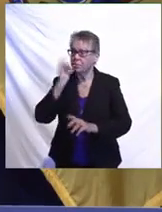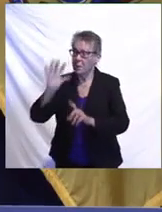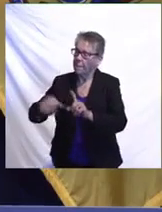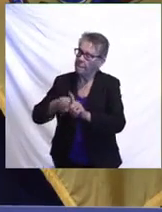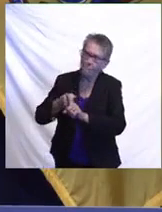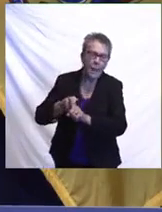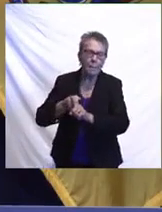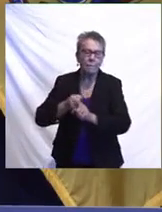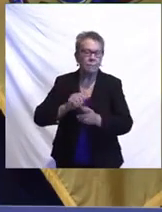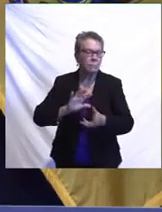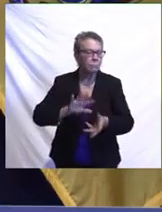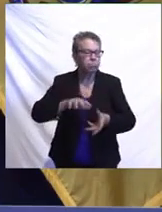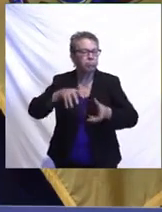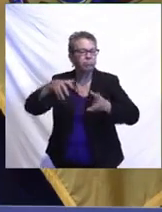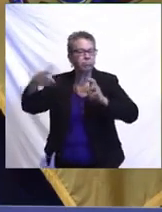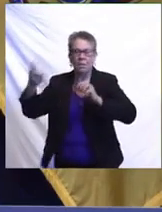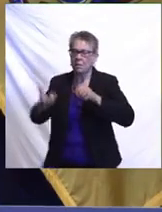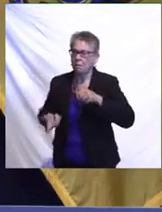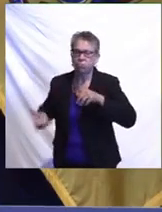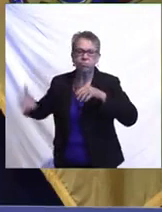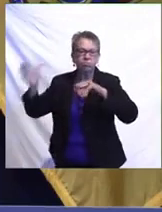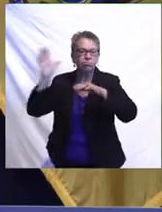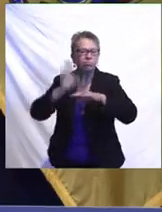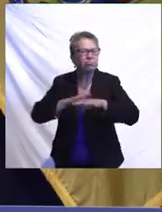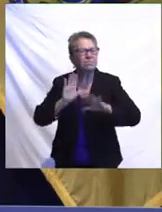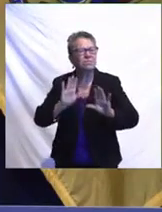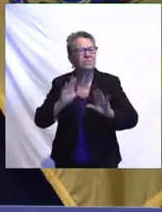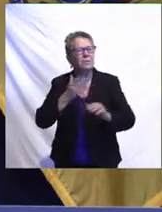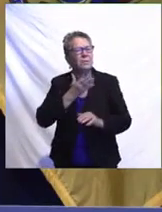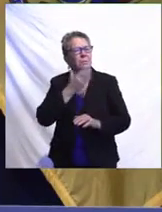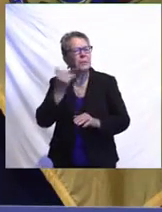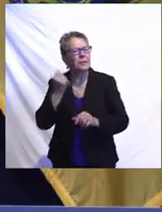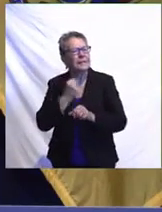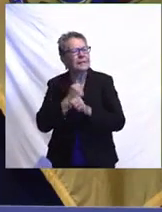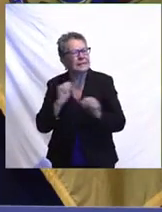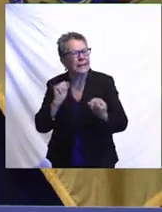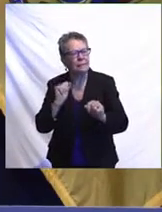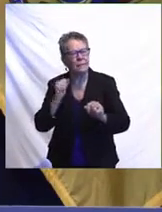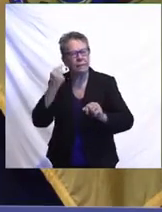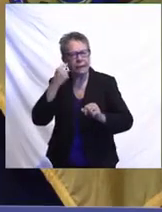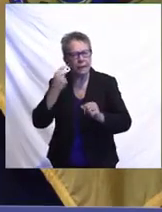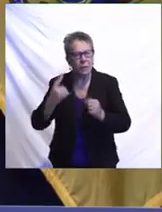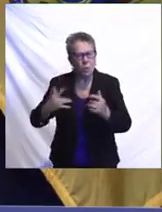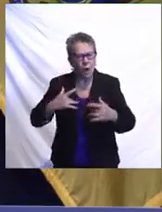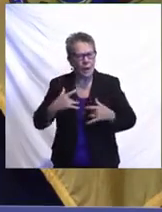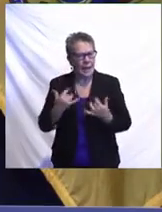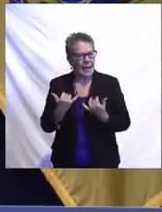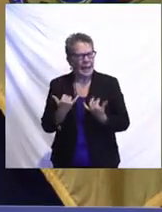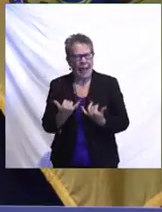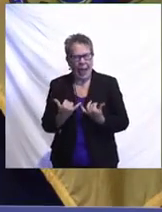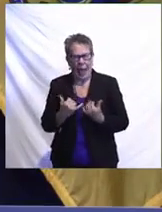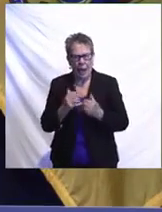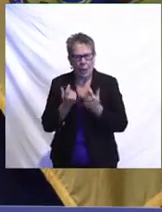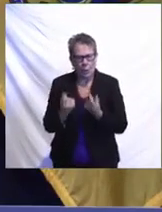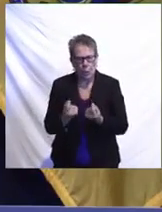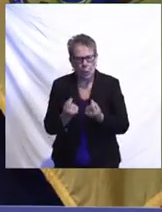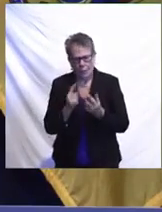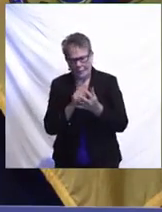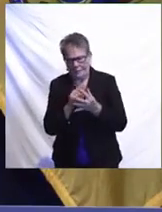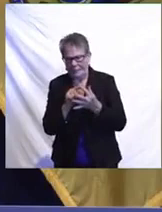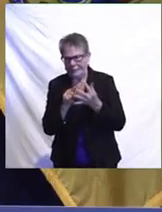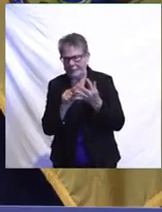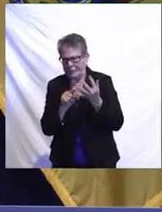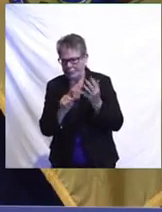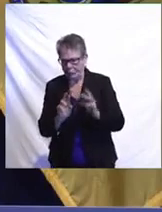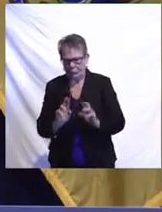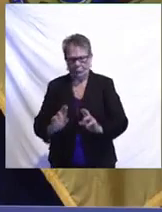day trying to get that balance right. I haven't been asked this in a long time, but someone asked me a while ago, it might have been yourself, why aren't you doing X? And I said, we're